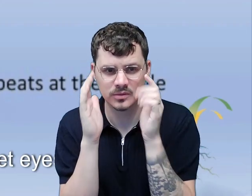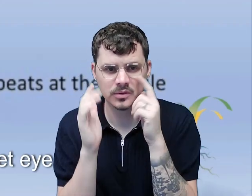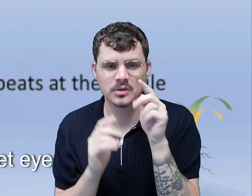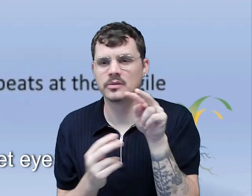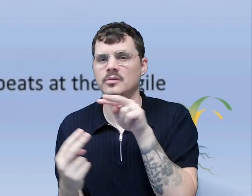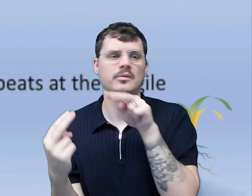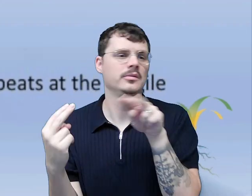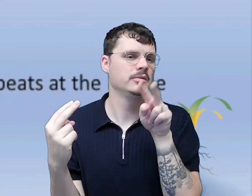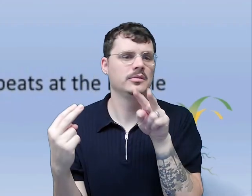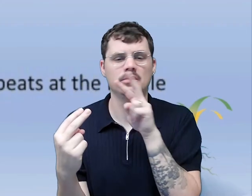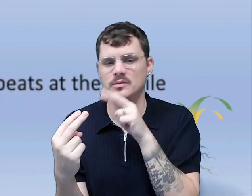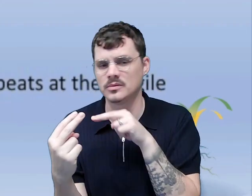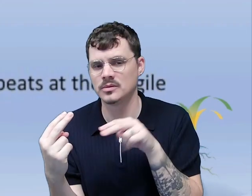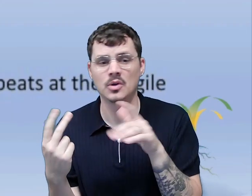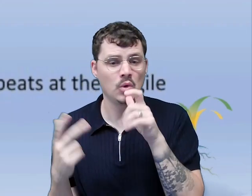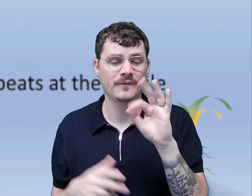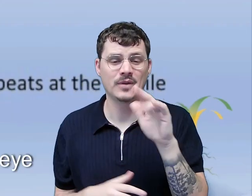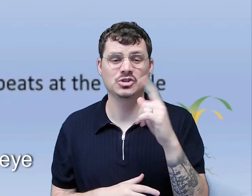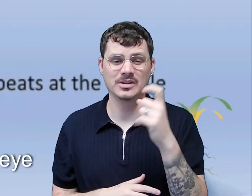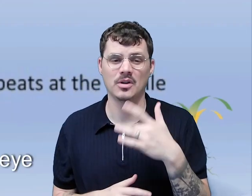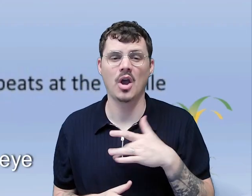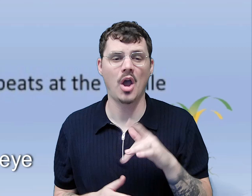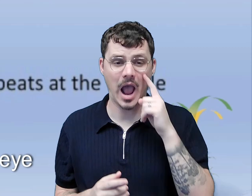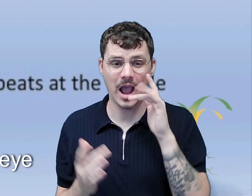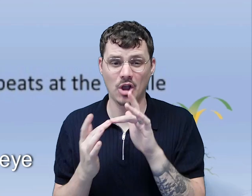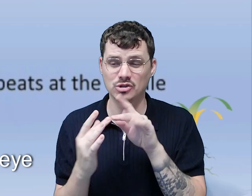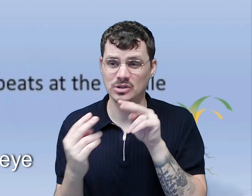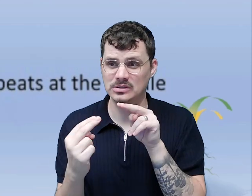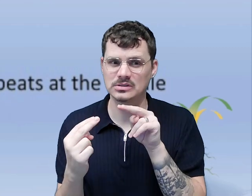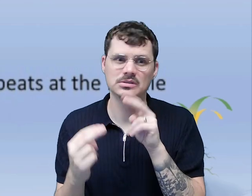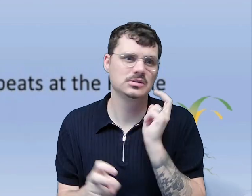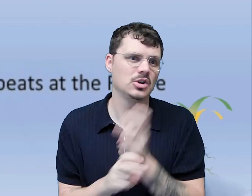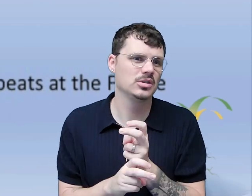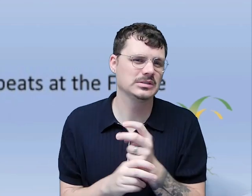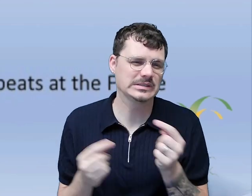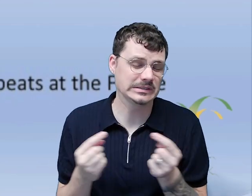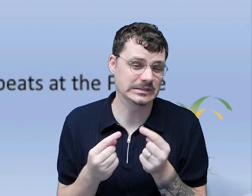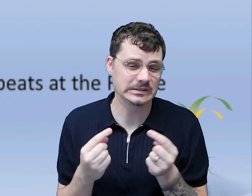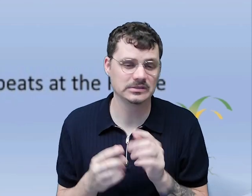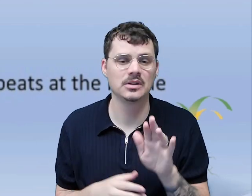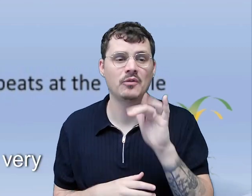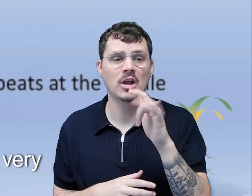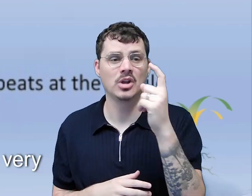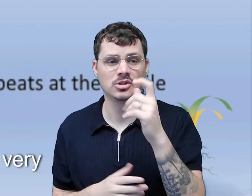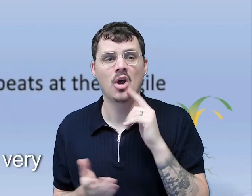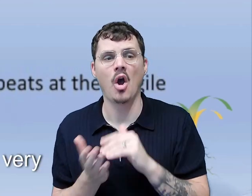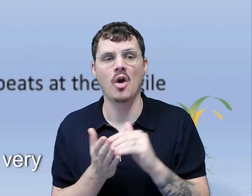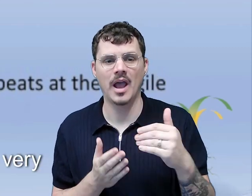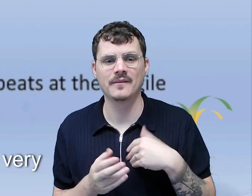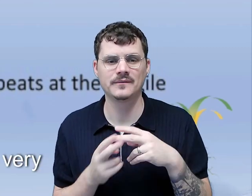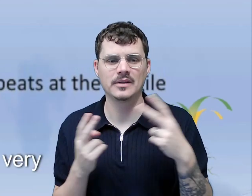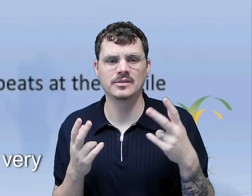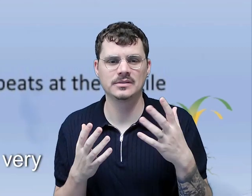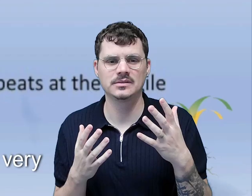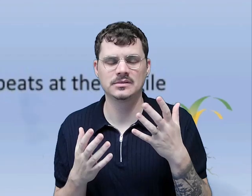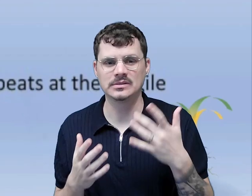set eyes, gaze avoidance. People with Fragile X often find eye contact to be painful. People with Fragile X